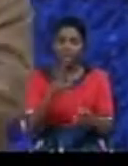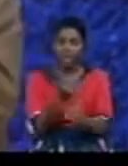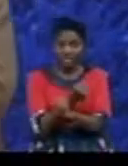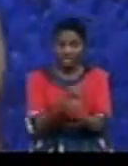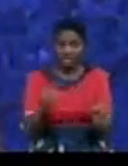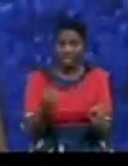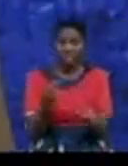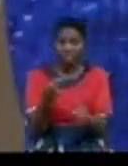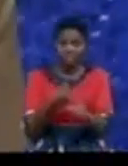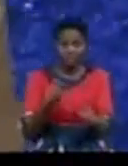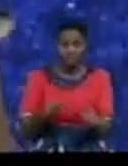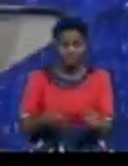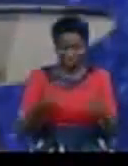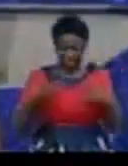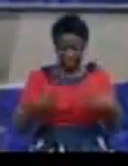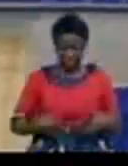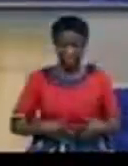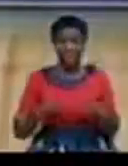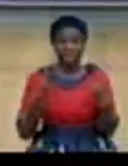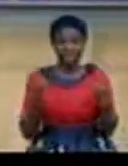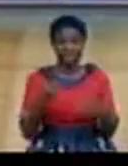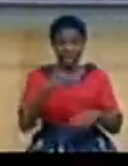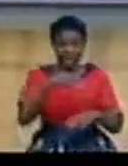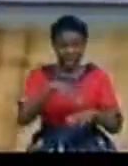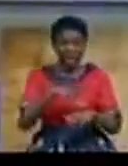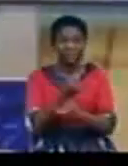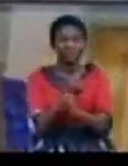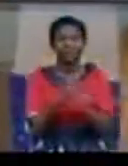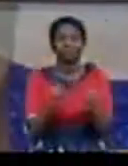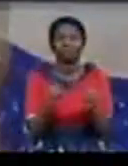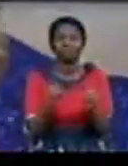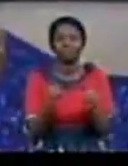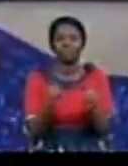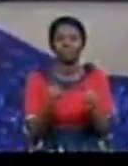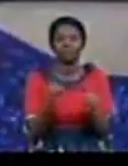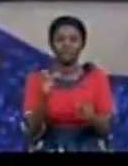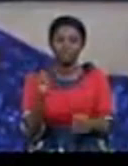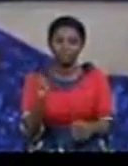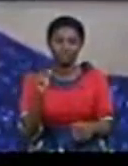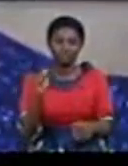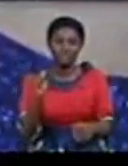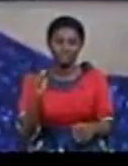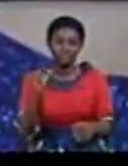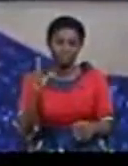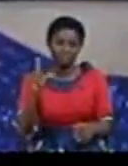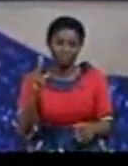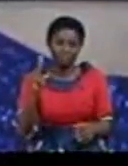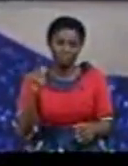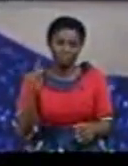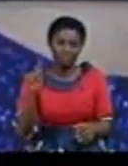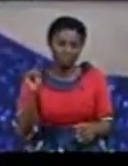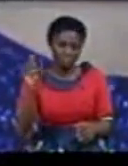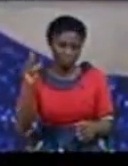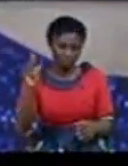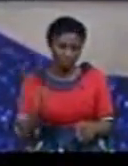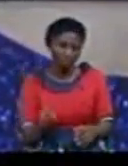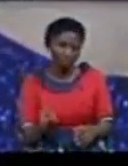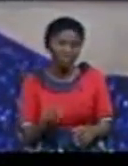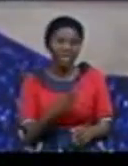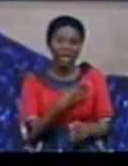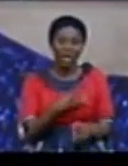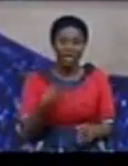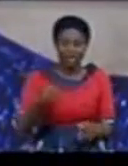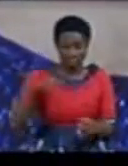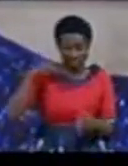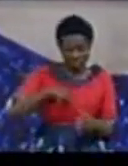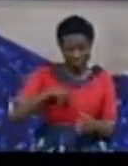external sin. At sanctification, that inbred sin and the depraved nature and the